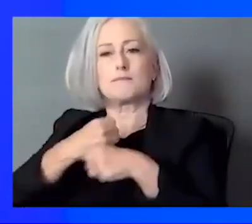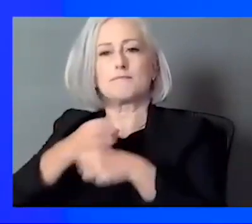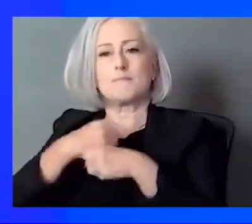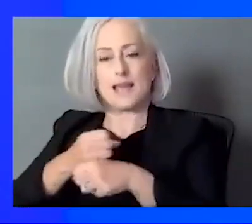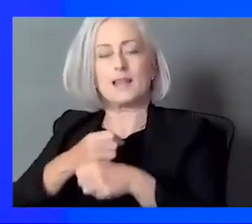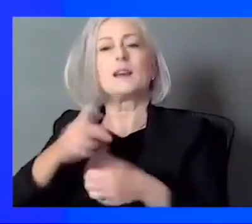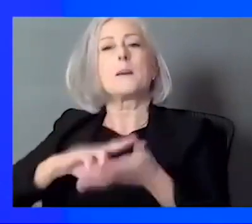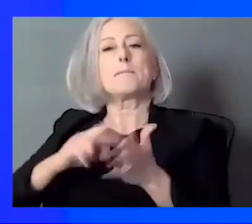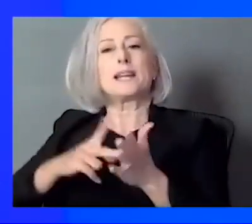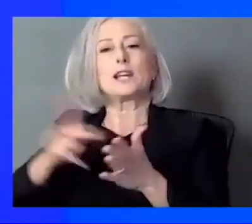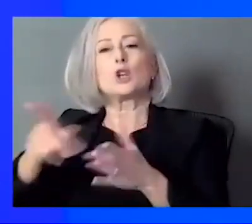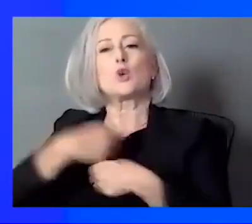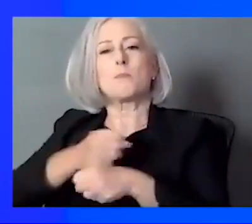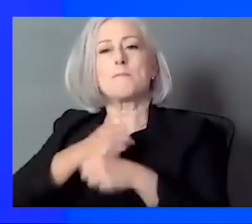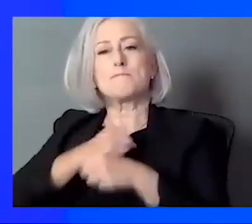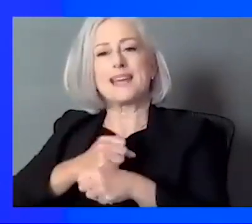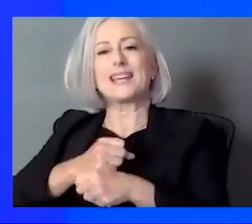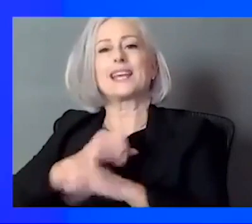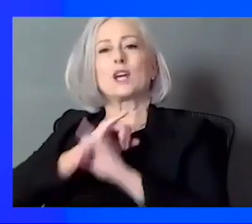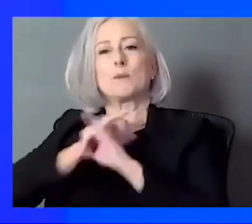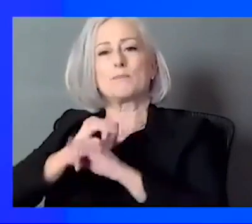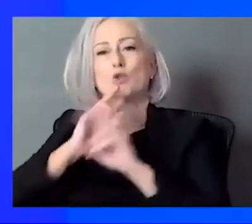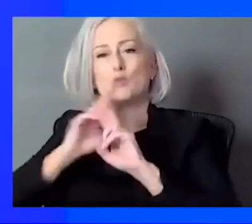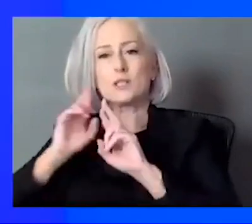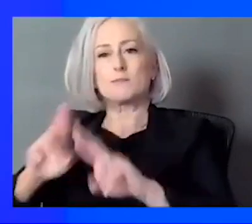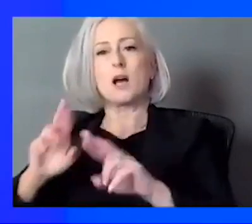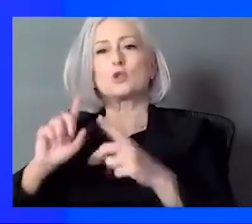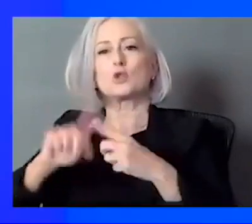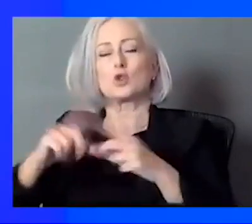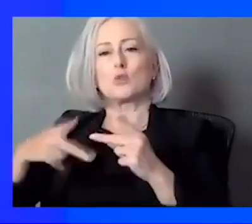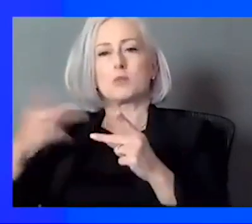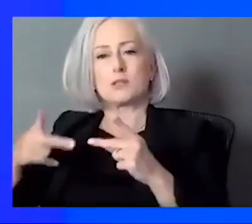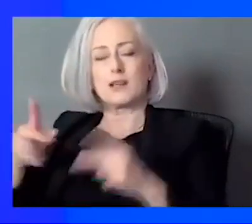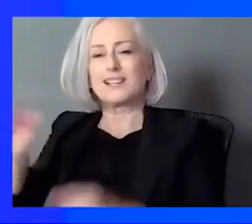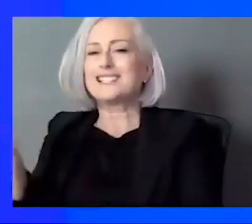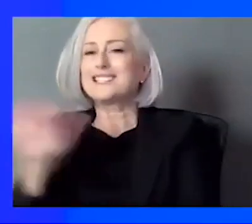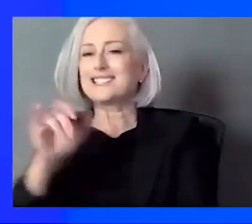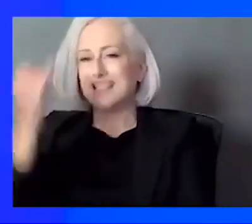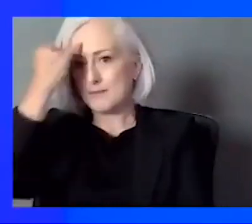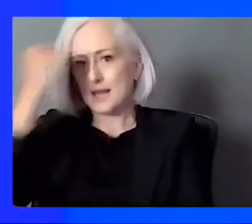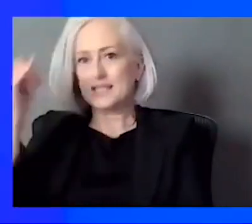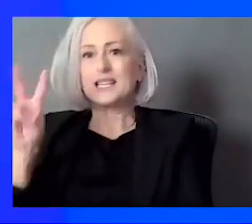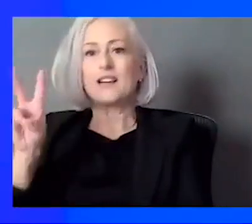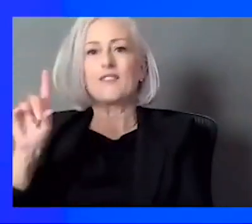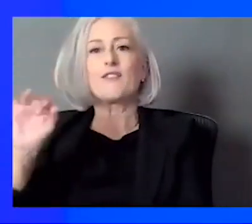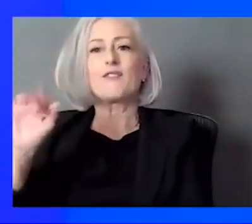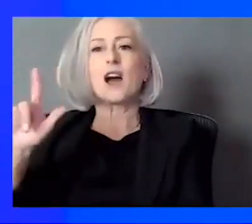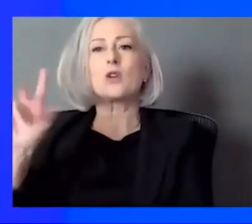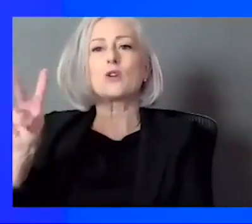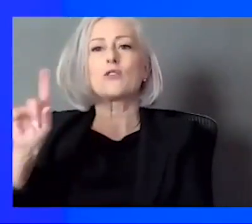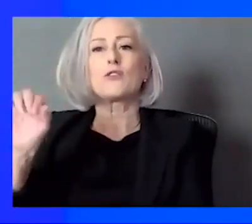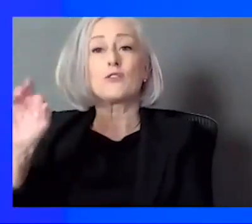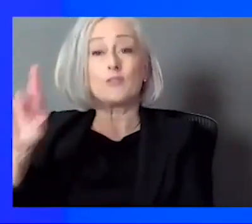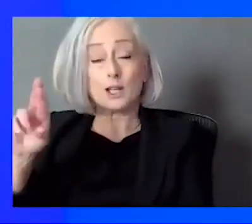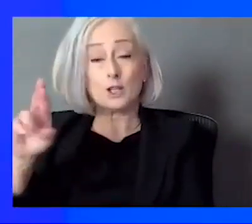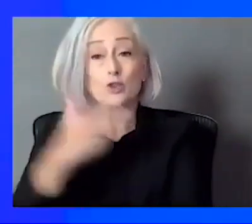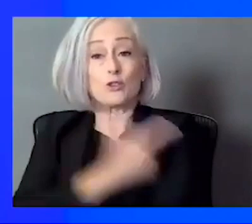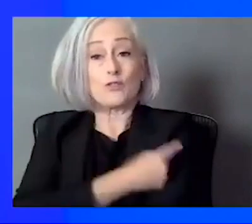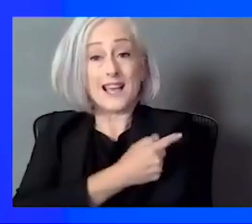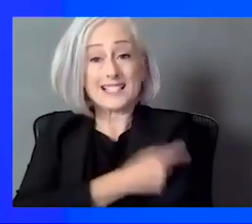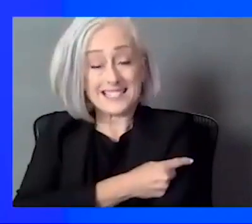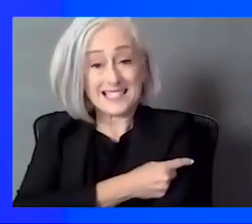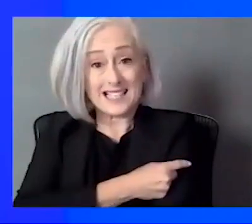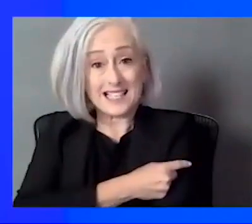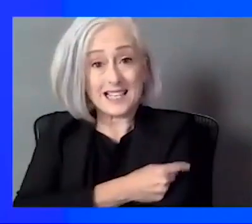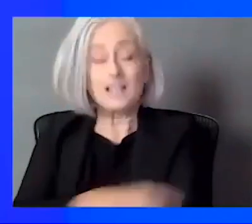protein. It is similar to the viral vector vaccine in the way that the viral vector